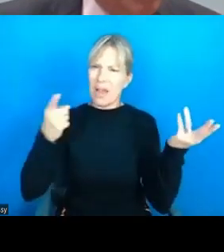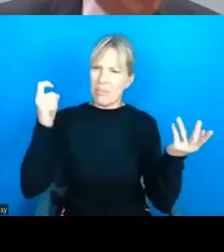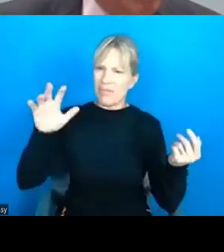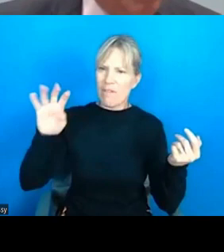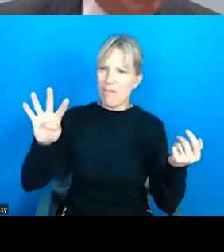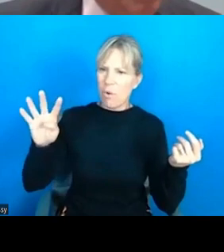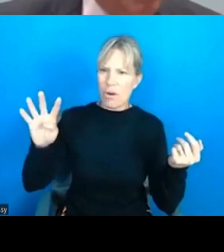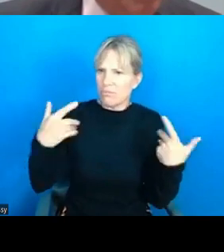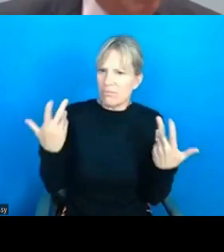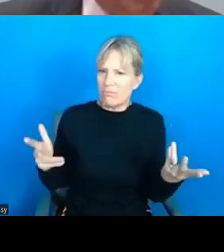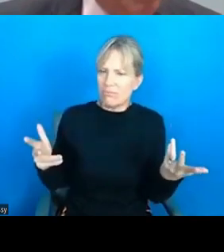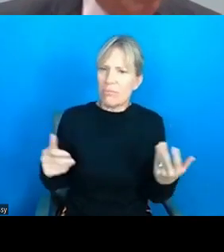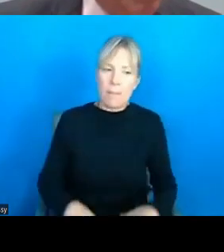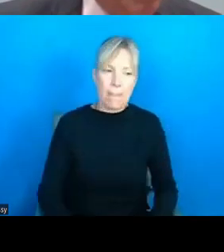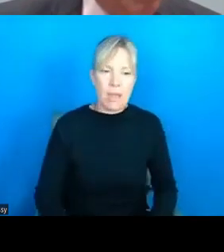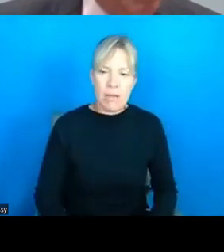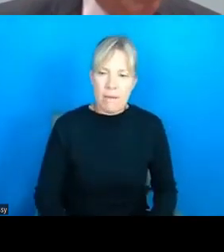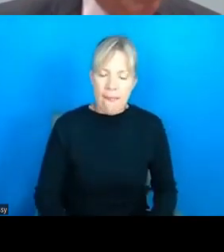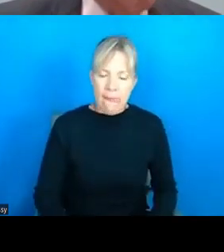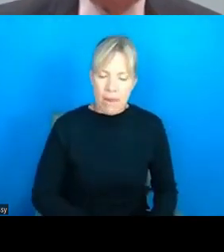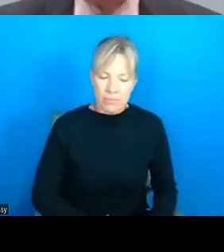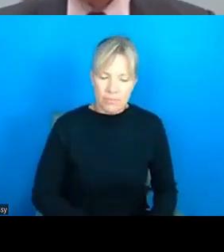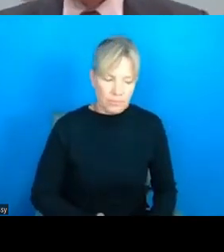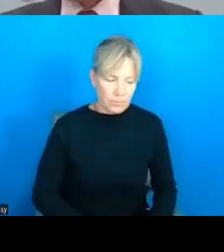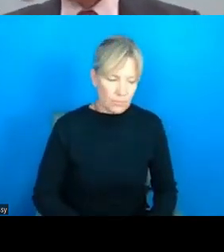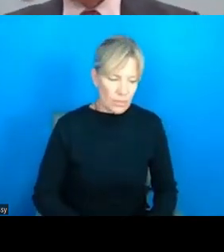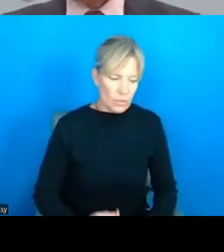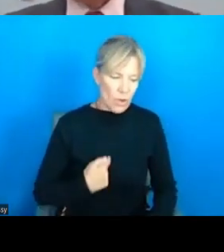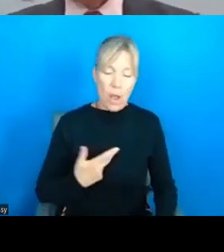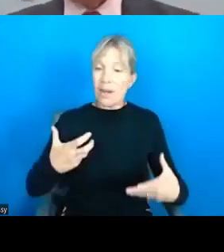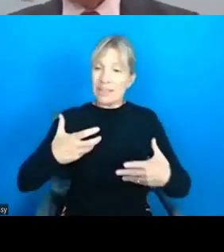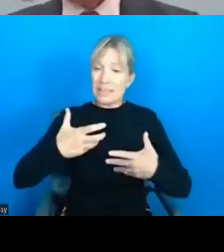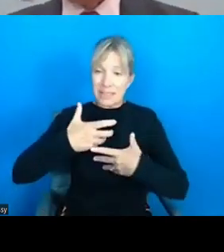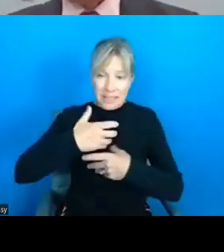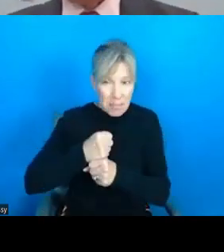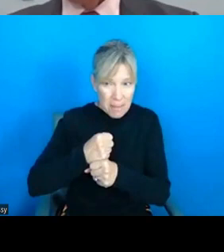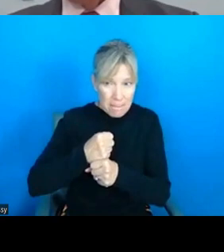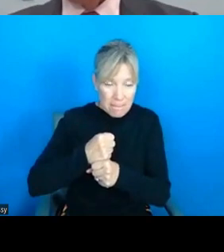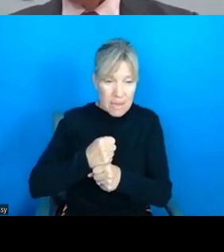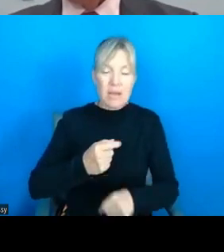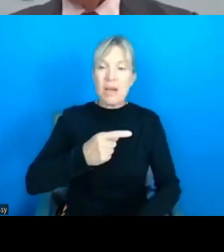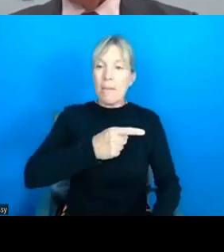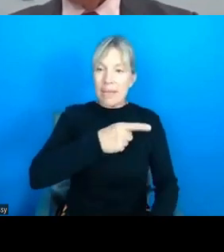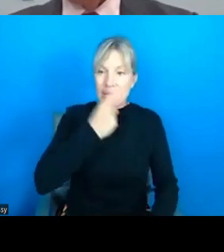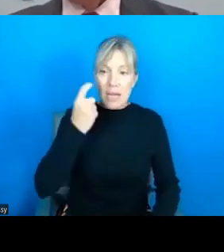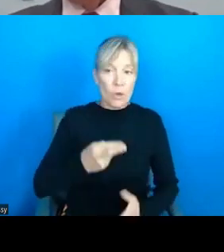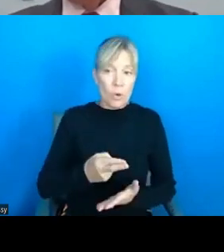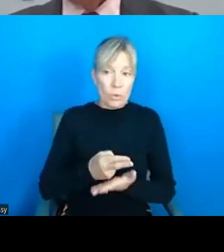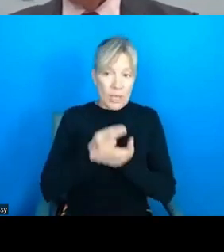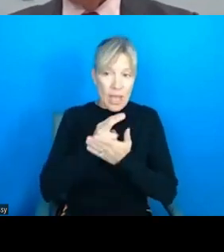504. So I think I just want to sort of sum up that because of the Rehab